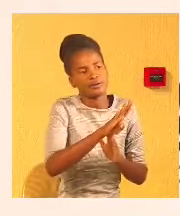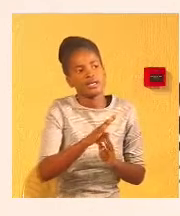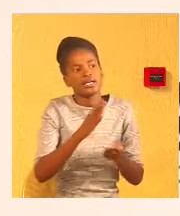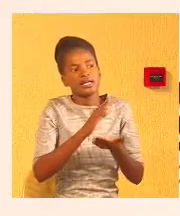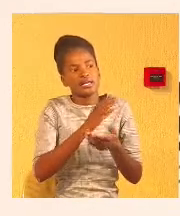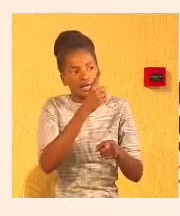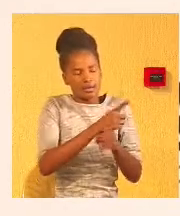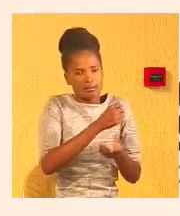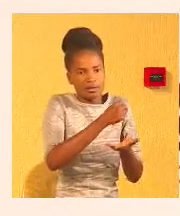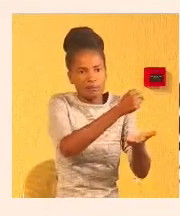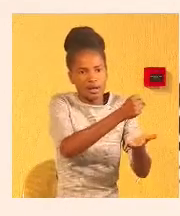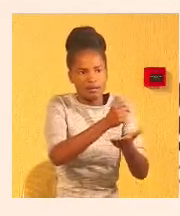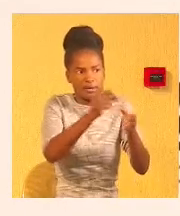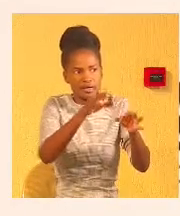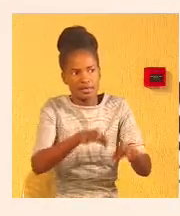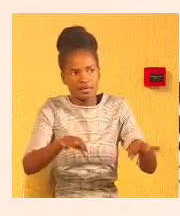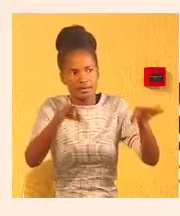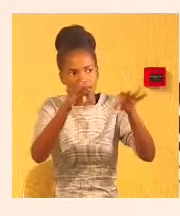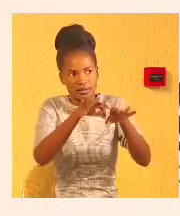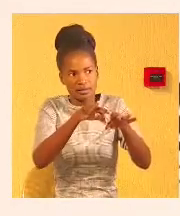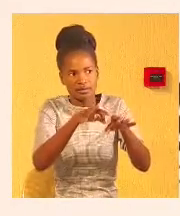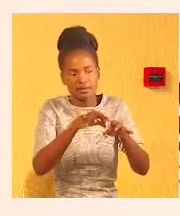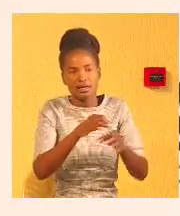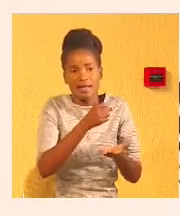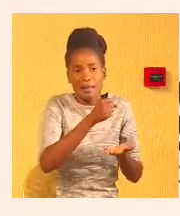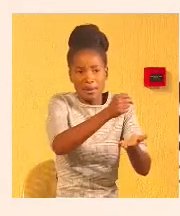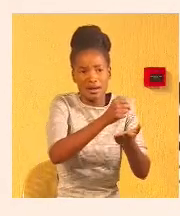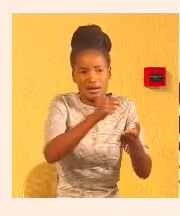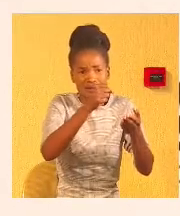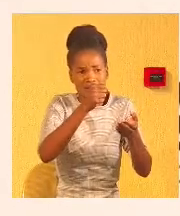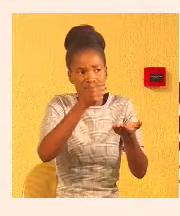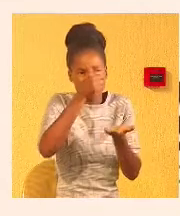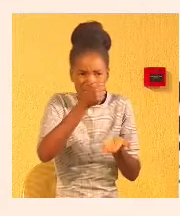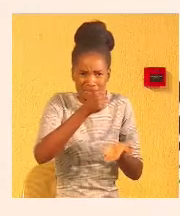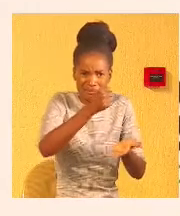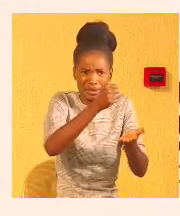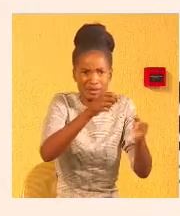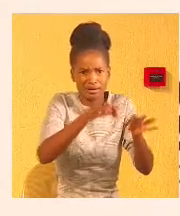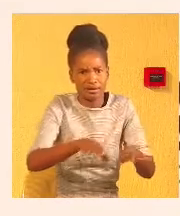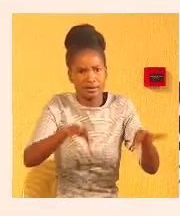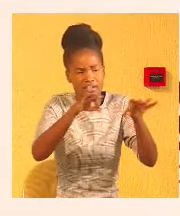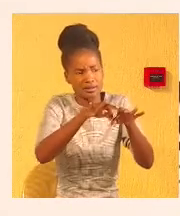They subsidized agriculture to the extent that they